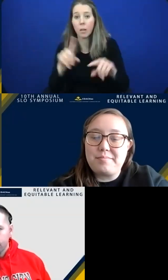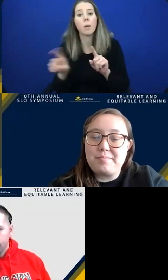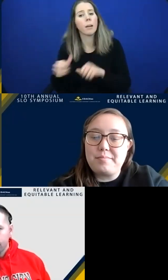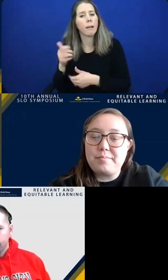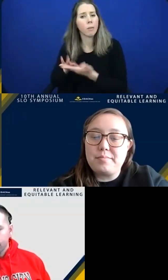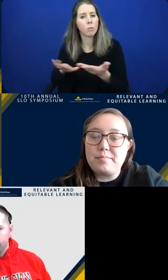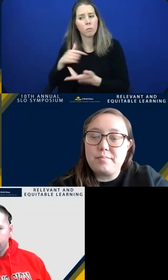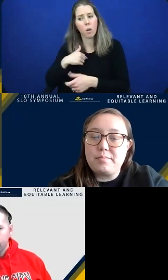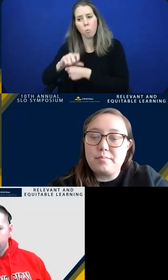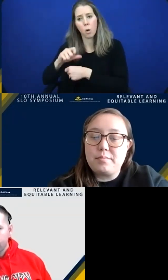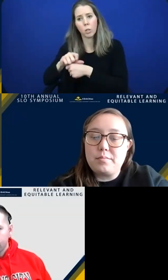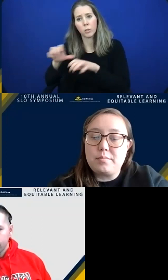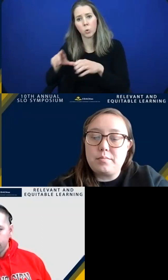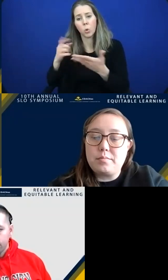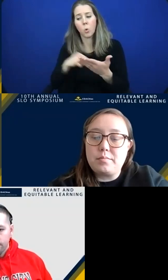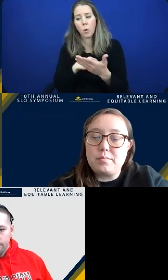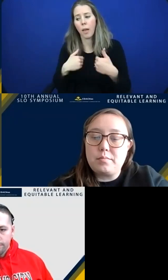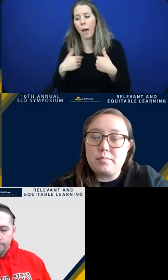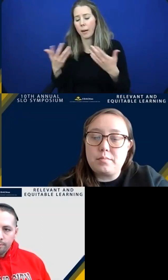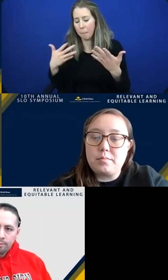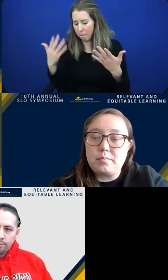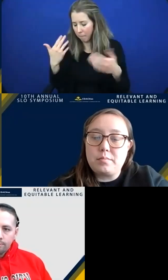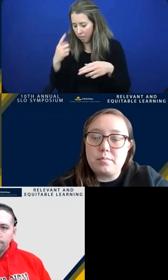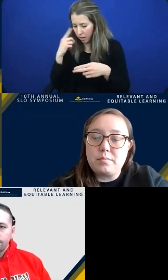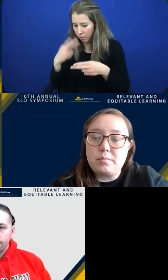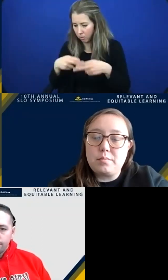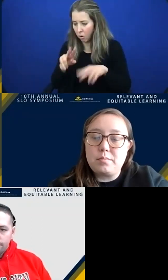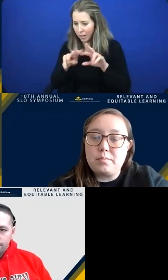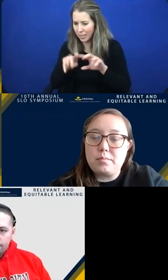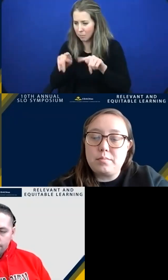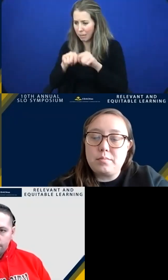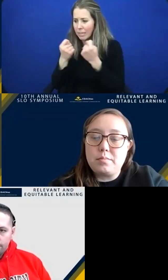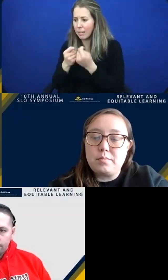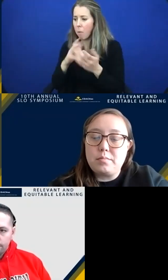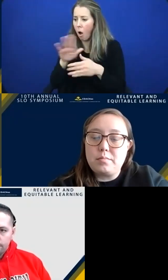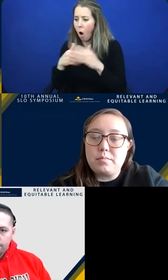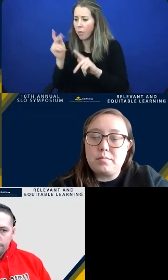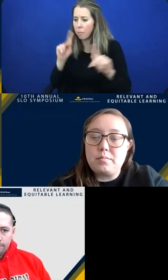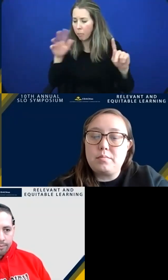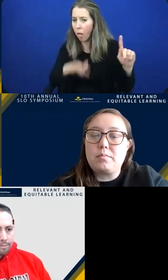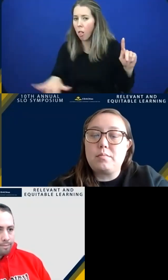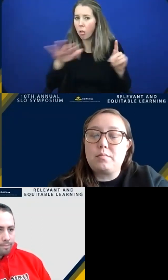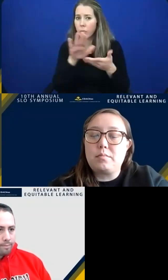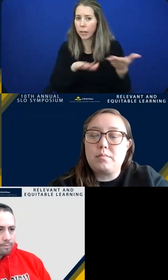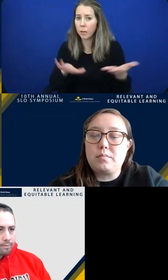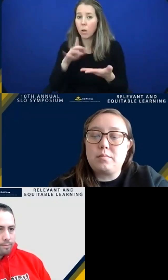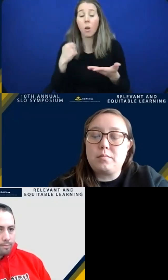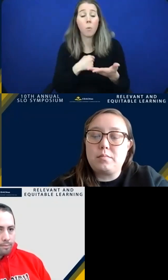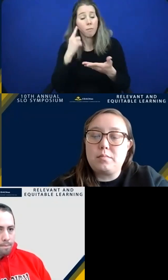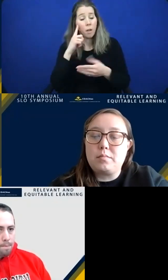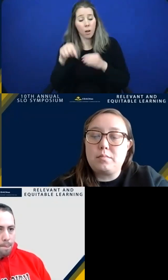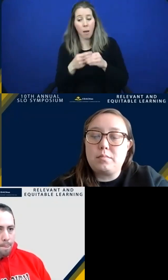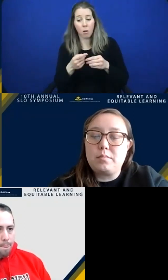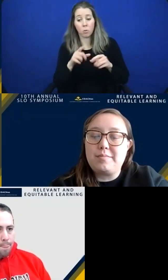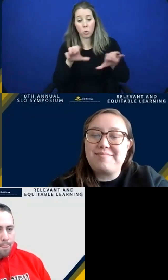at to do this is we had I think we called it like the assessment team, and it was just all the folks across campus. And we've talked about bringing it together here. We just haven't